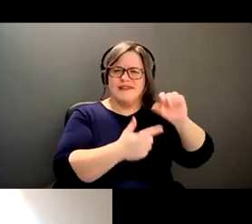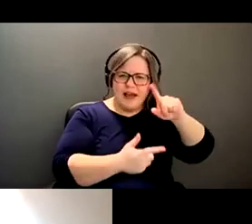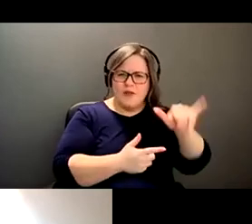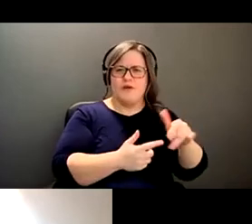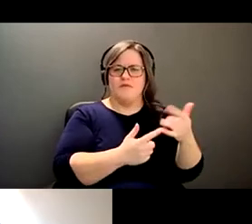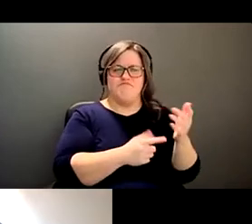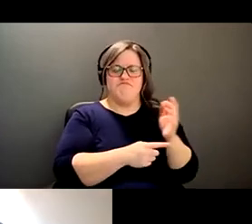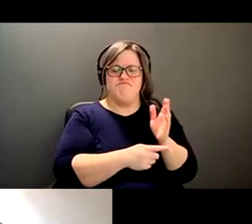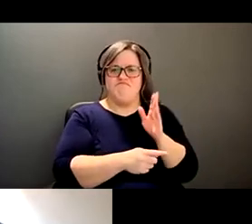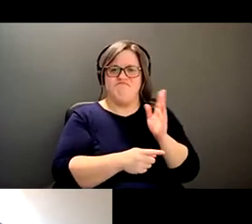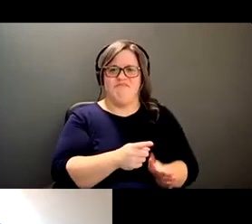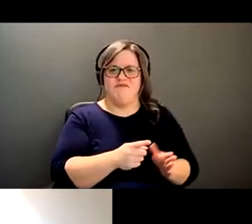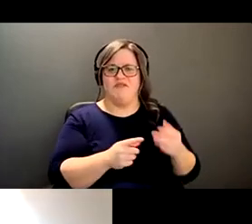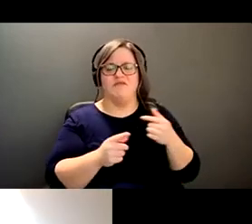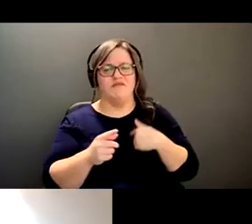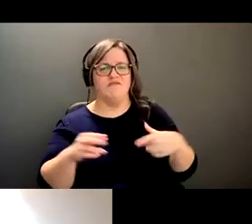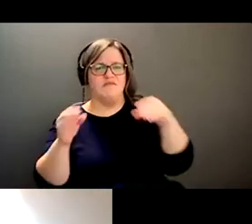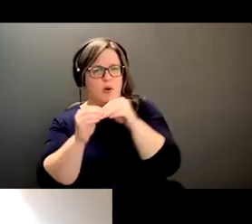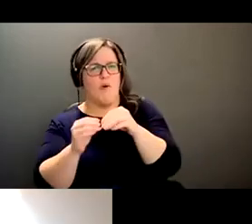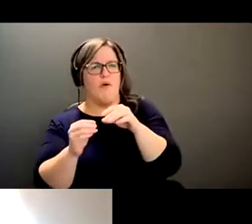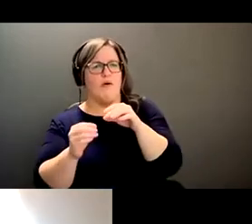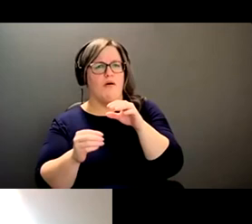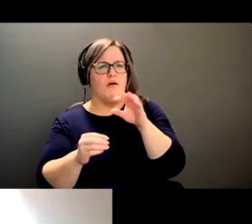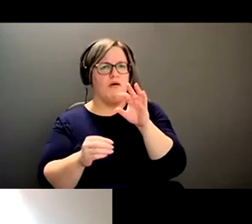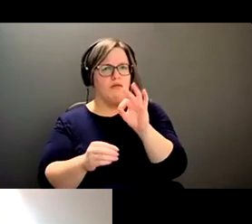I've spent a lot of time in academia